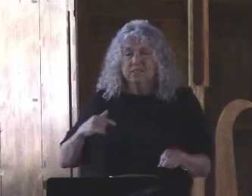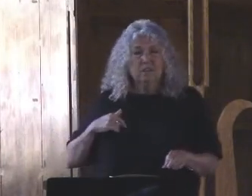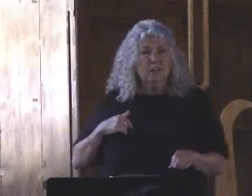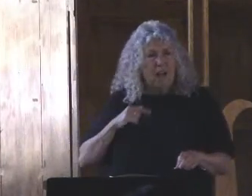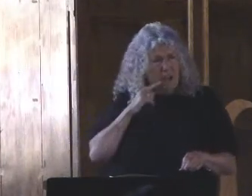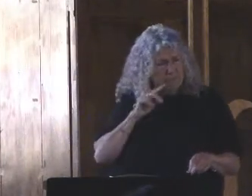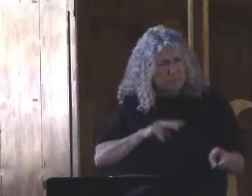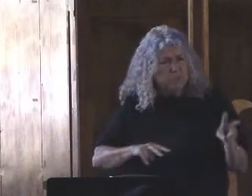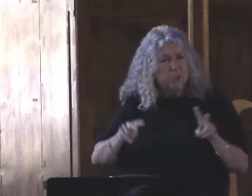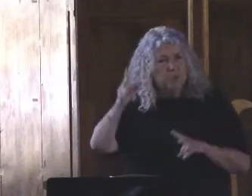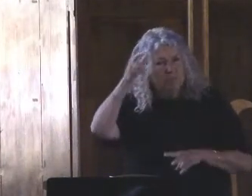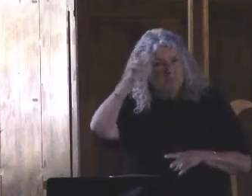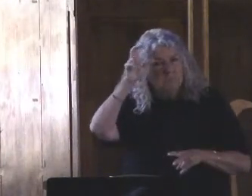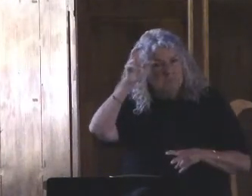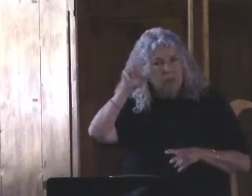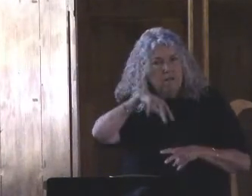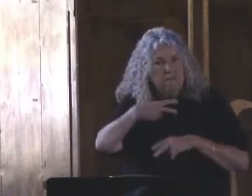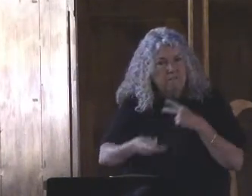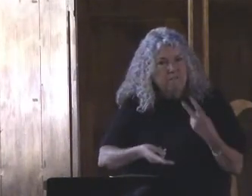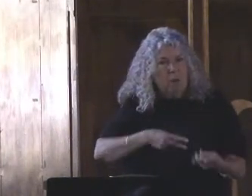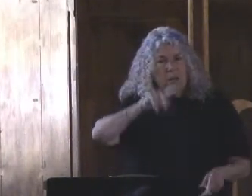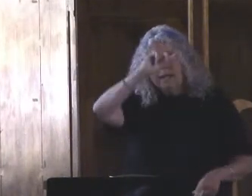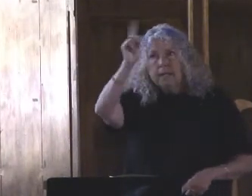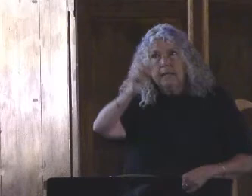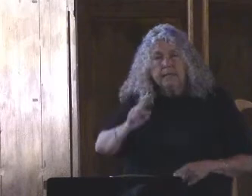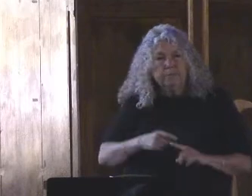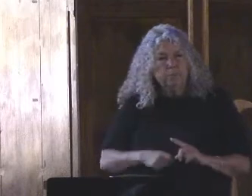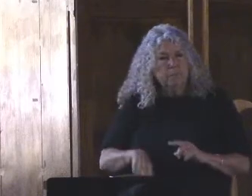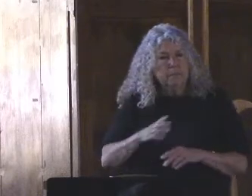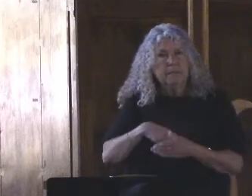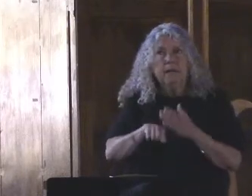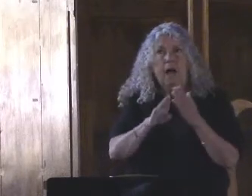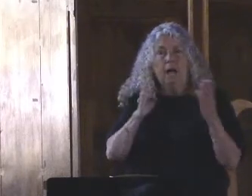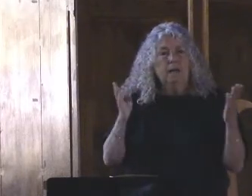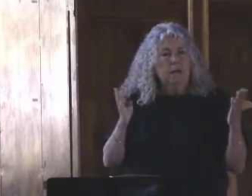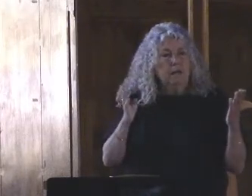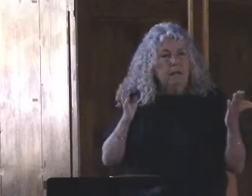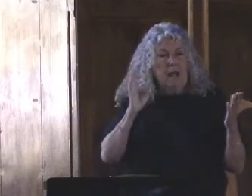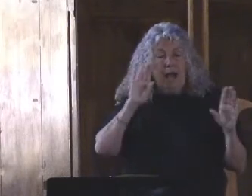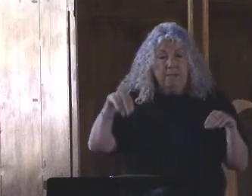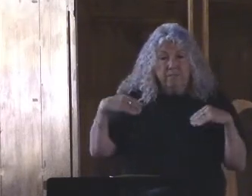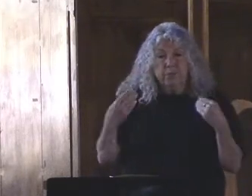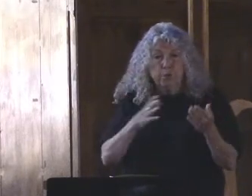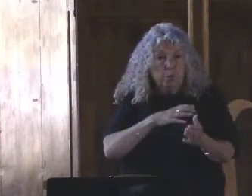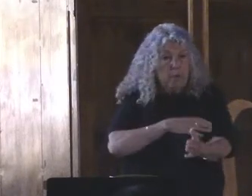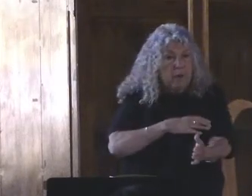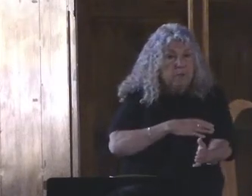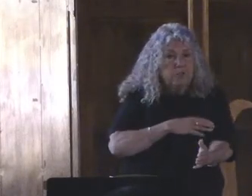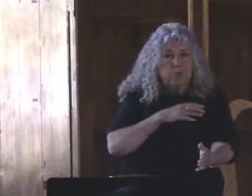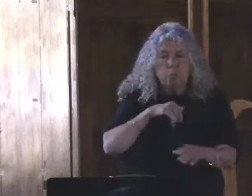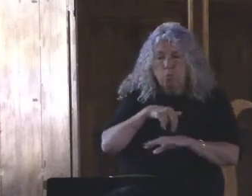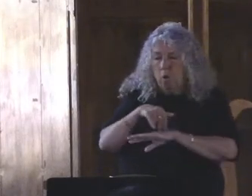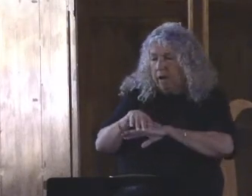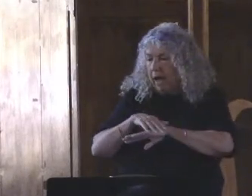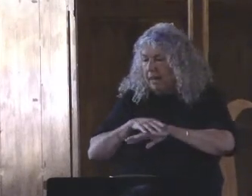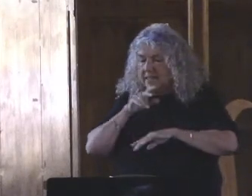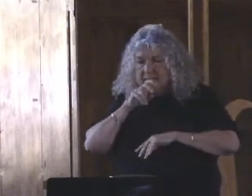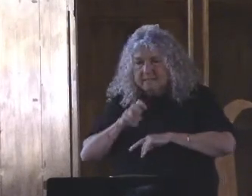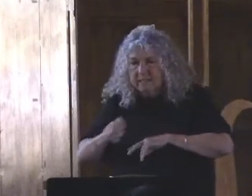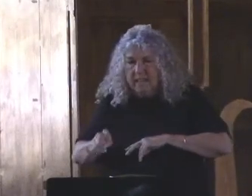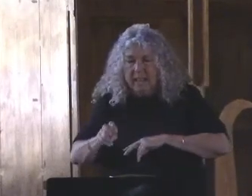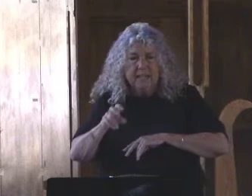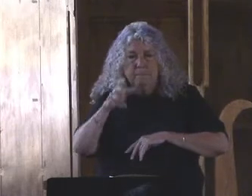have observed Satan fall like lightning from the sky. Behold, I have given you the power to tread upon serpents